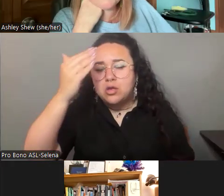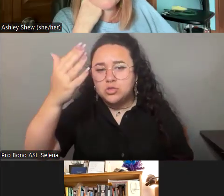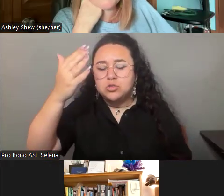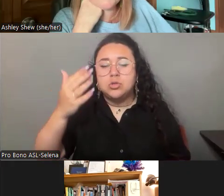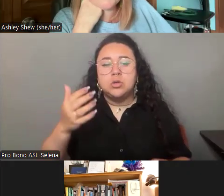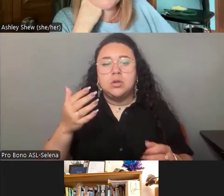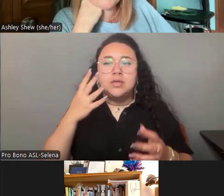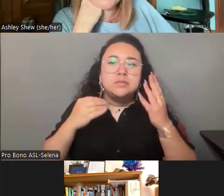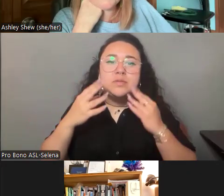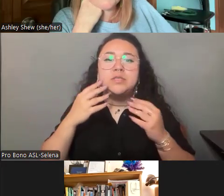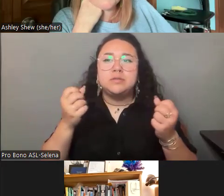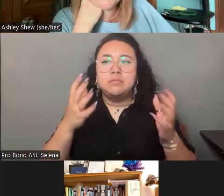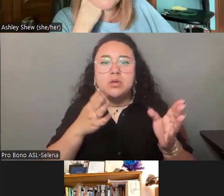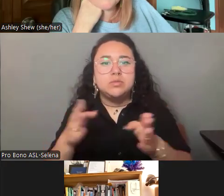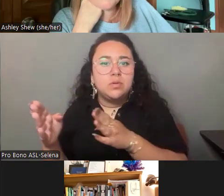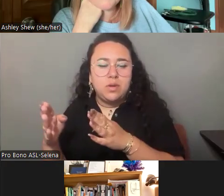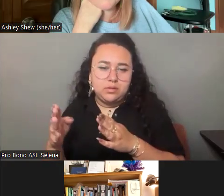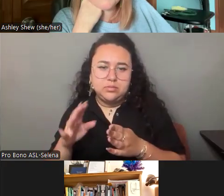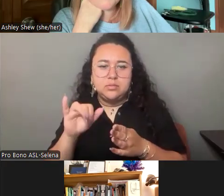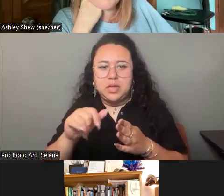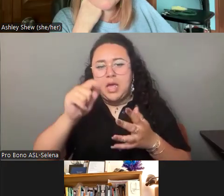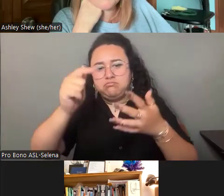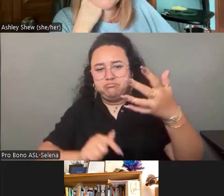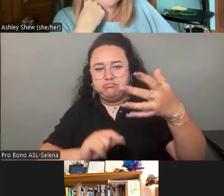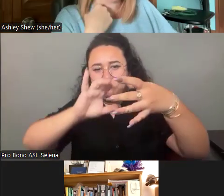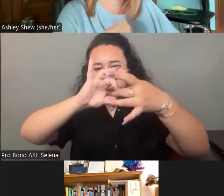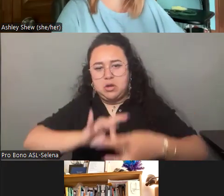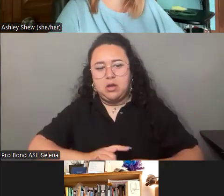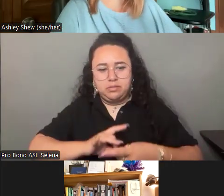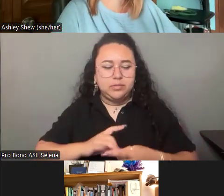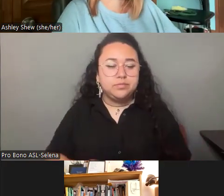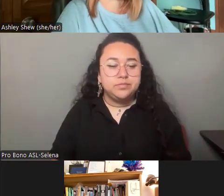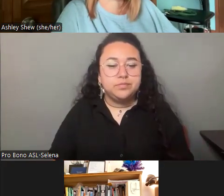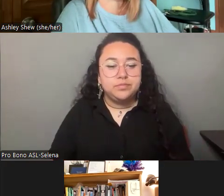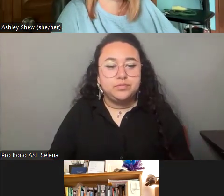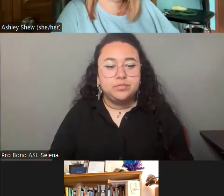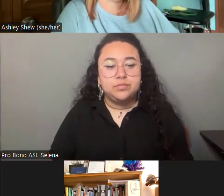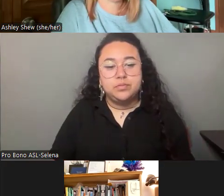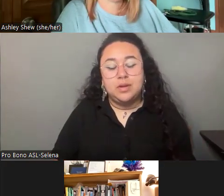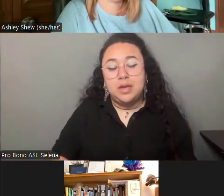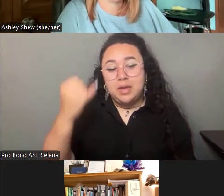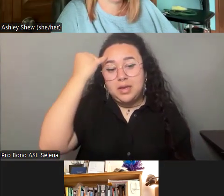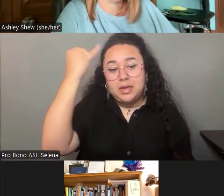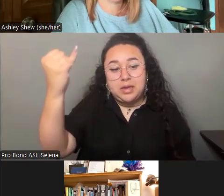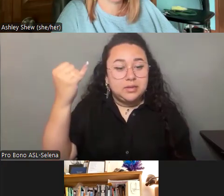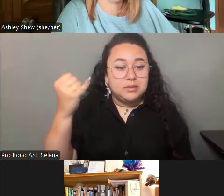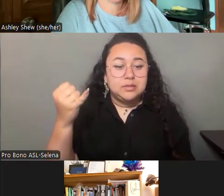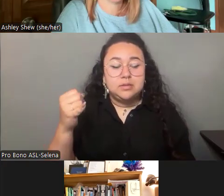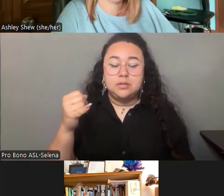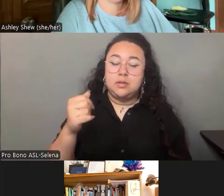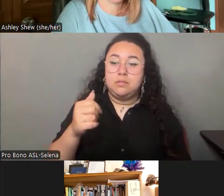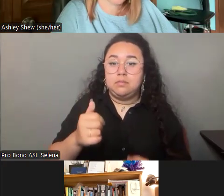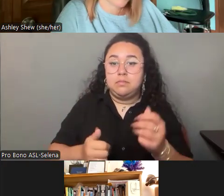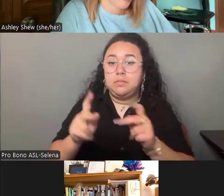through all of these principles. This notion of leadership of those most impacted, we are led